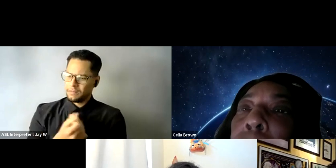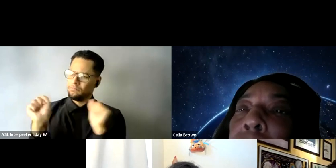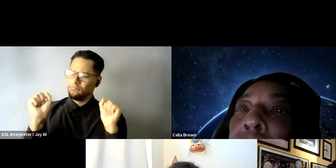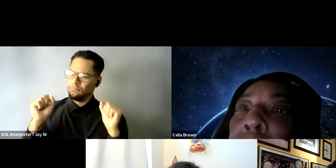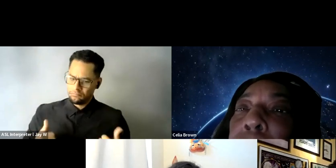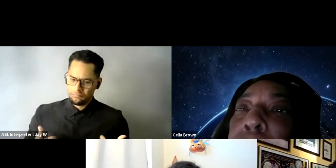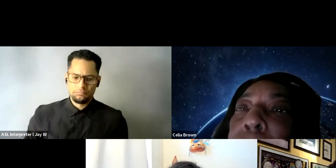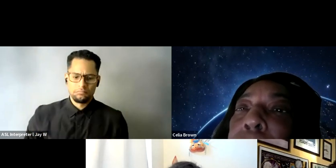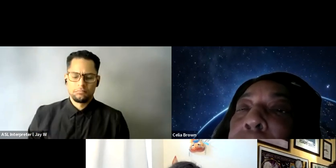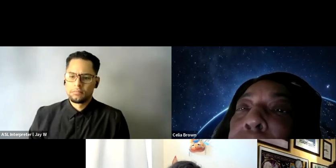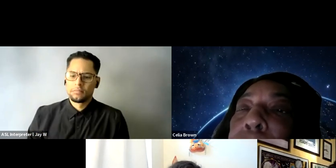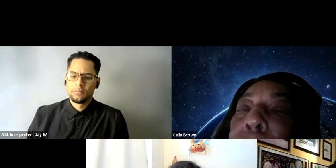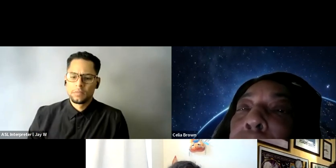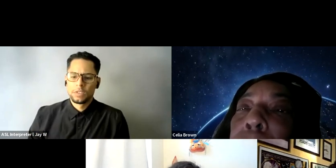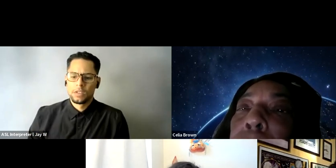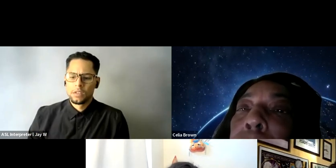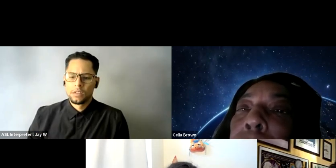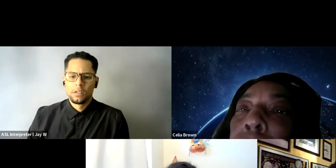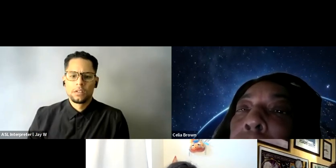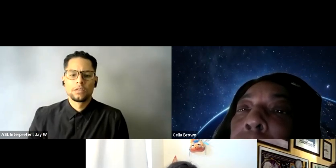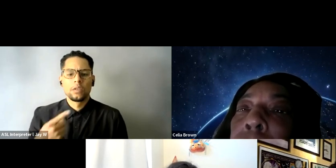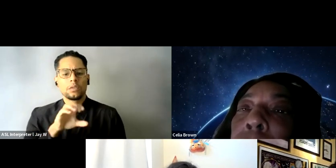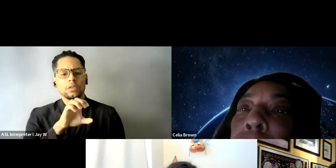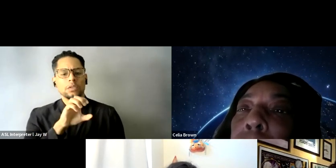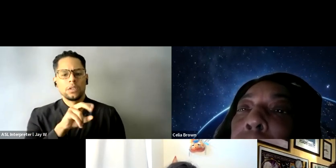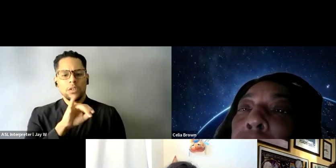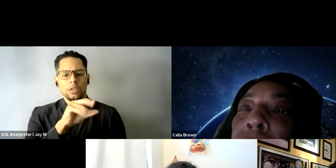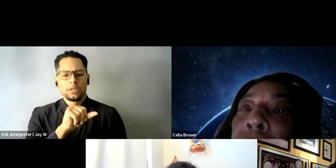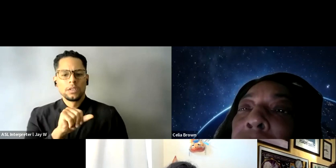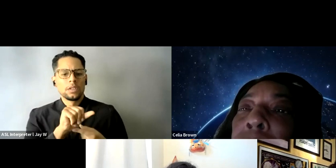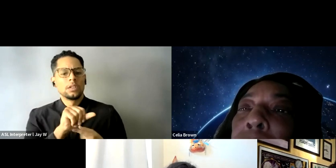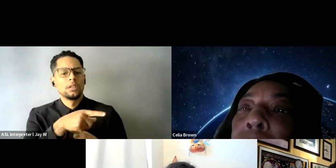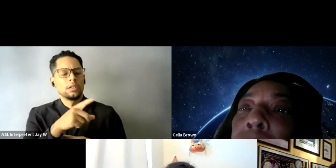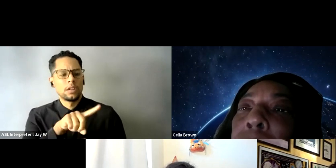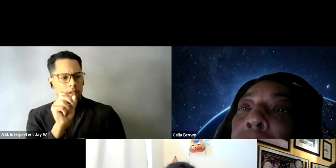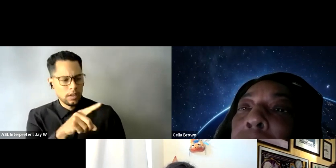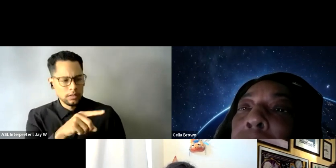know, again, this question, what experiences, emotions,